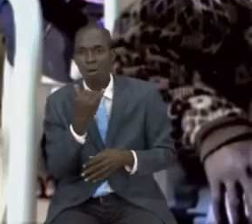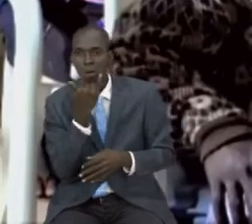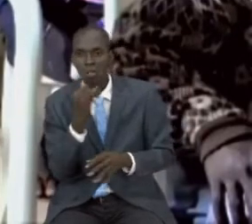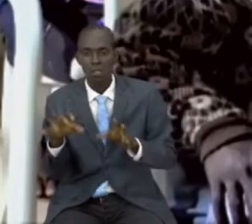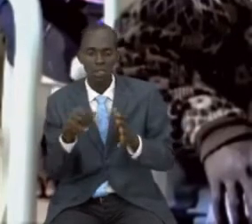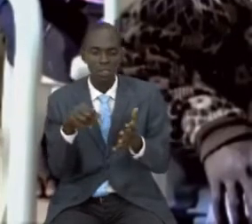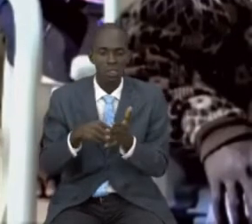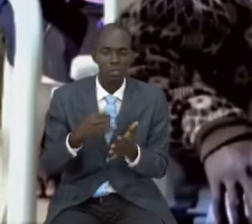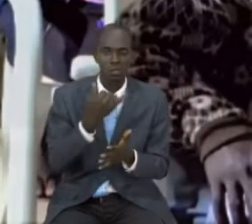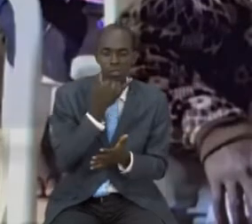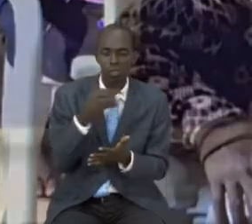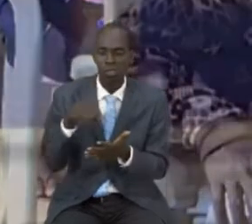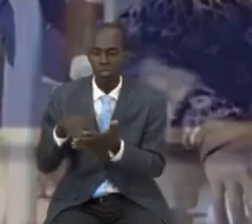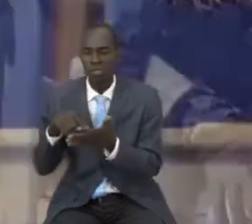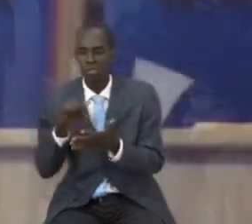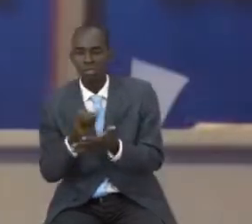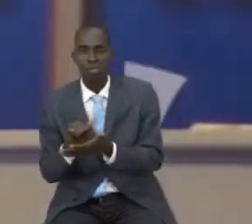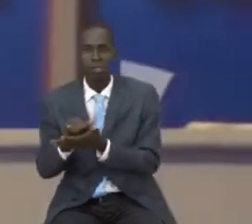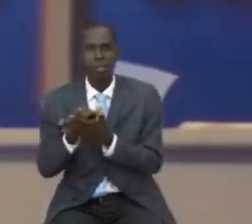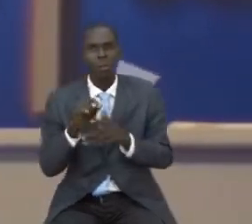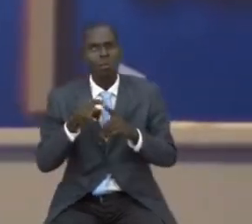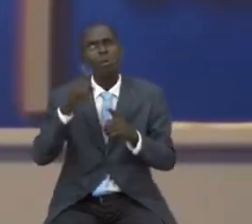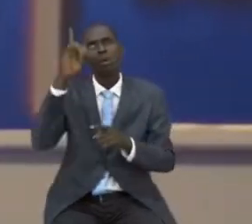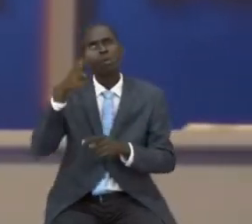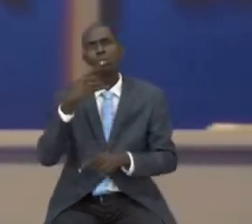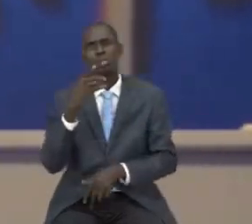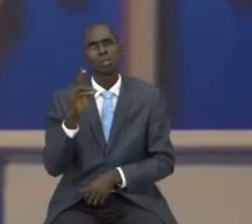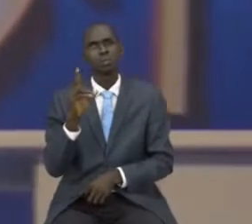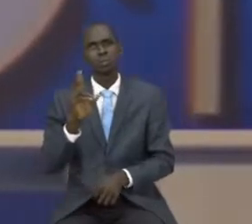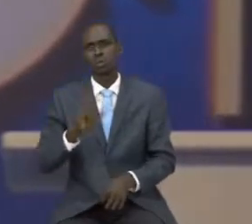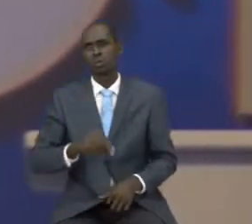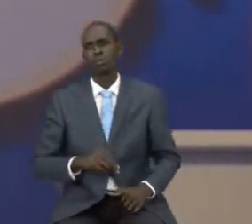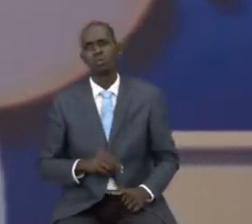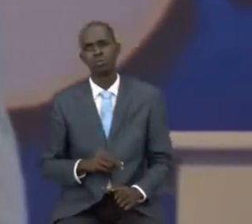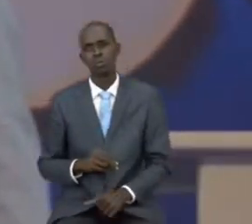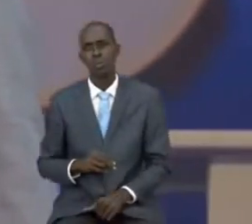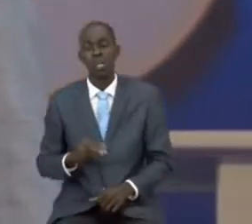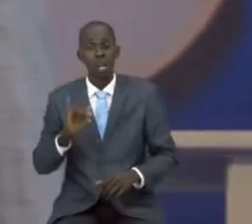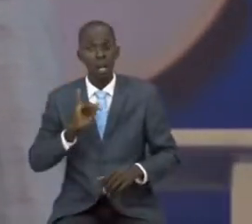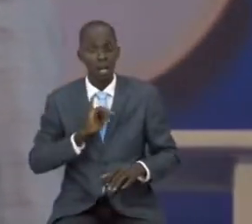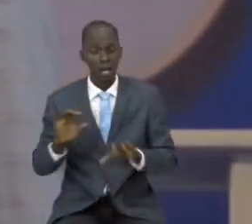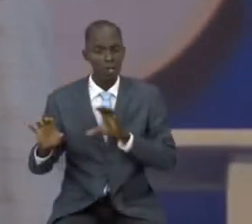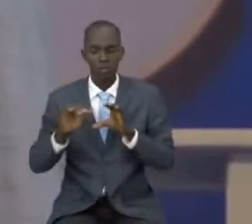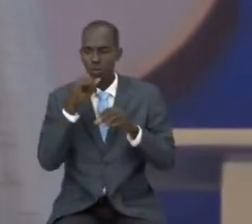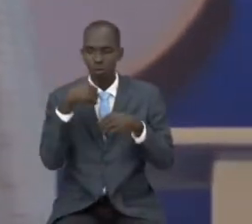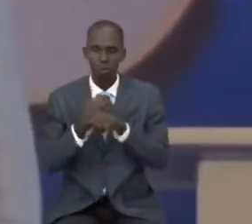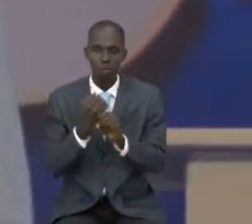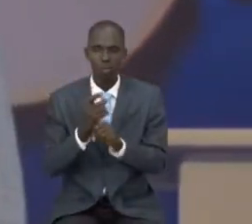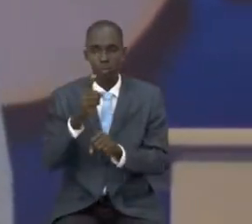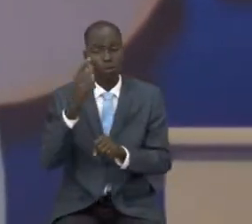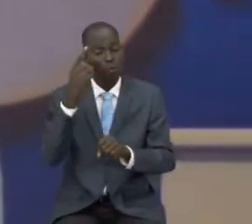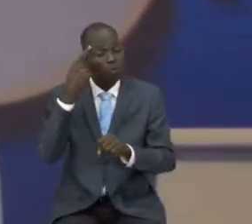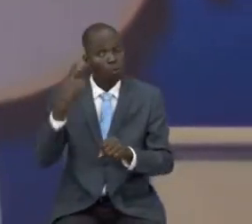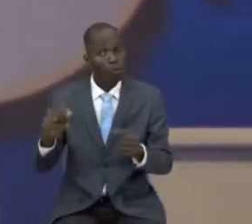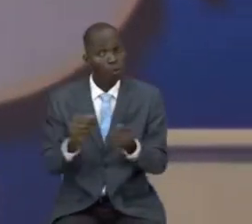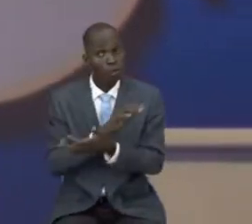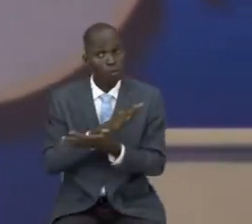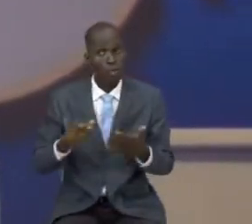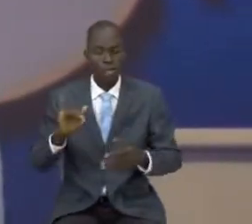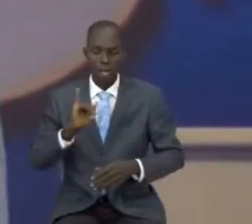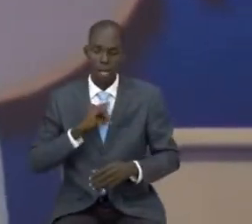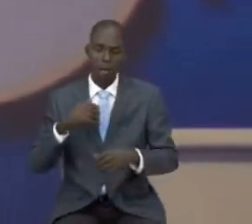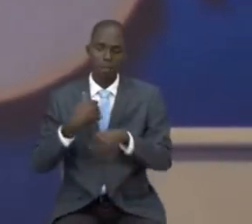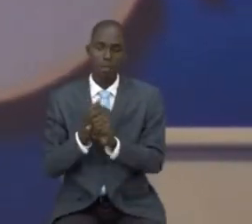you did that. But he said, no, I didn't mark you for destruction. I marked you